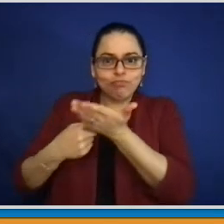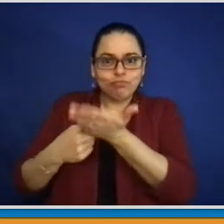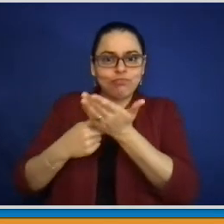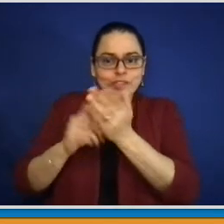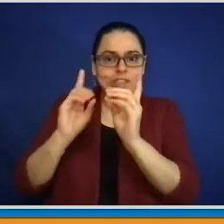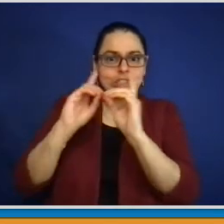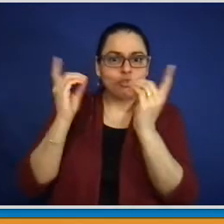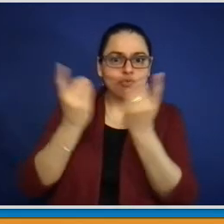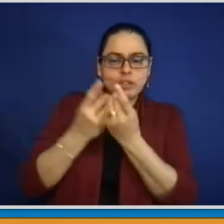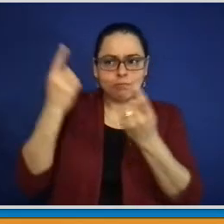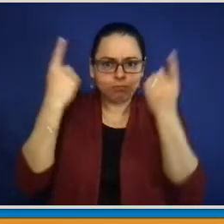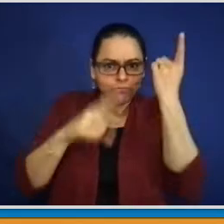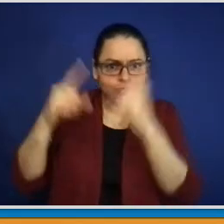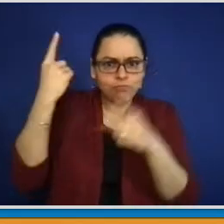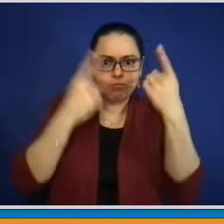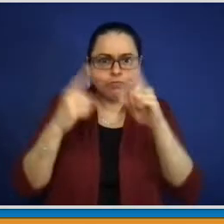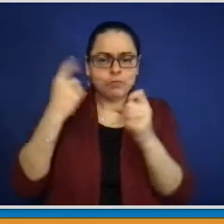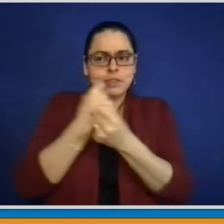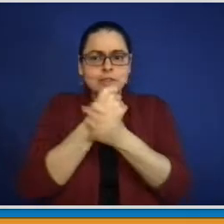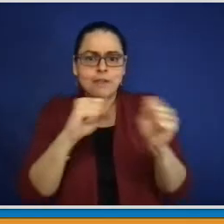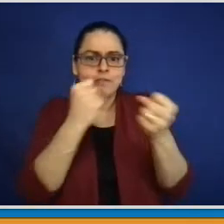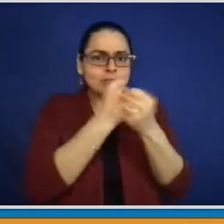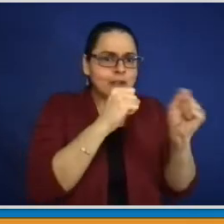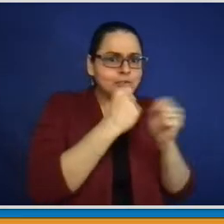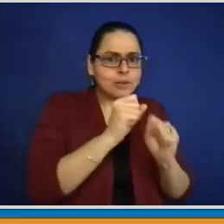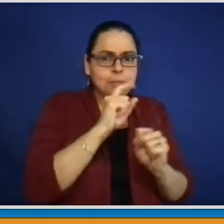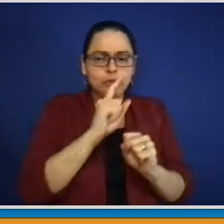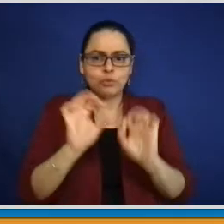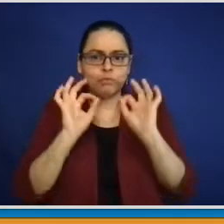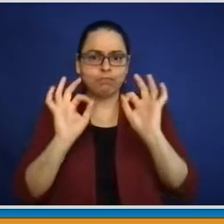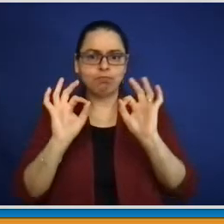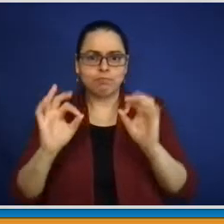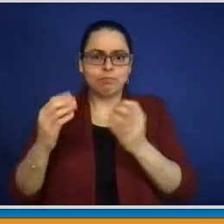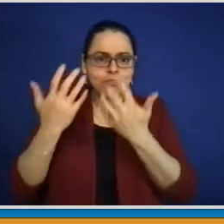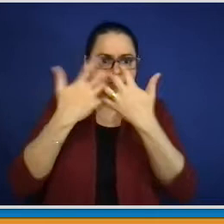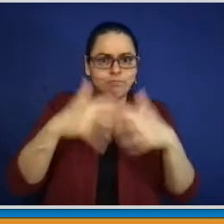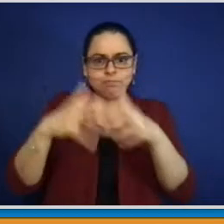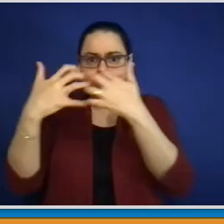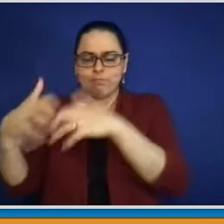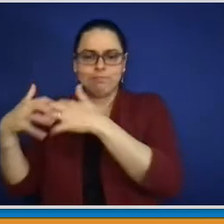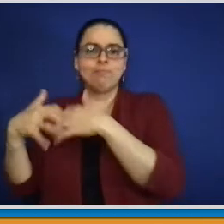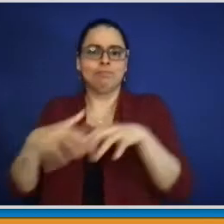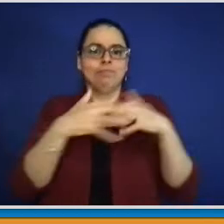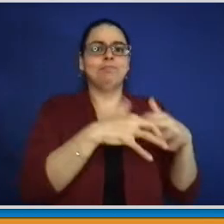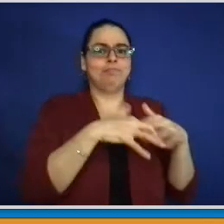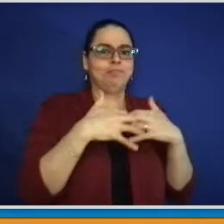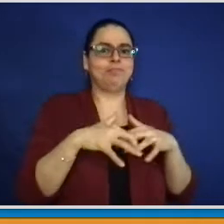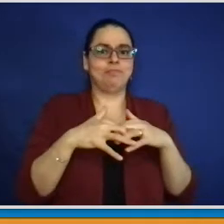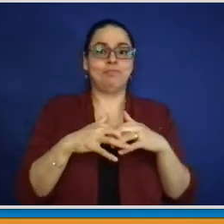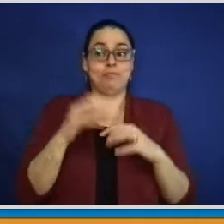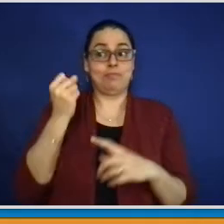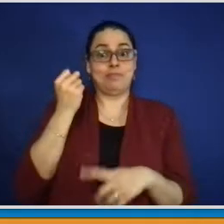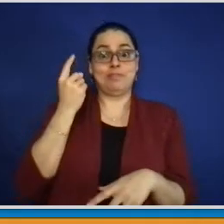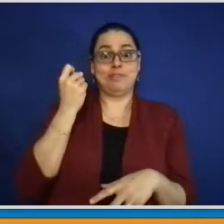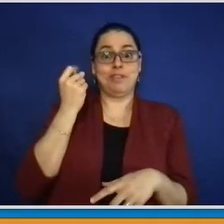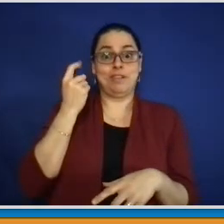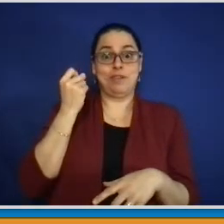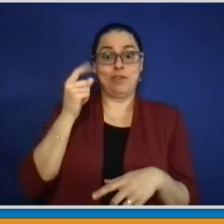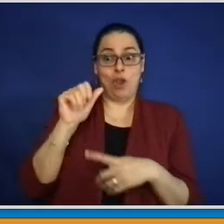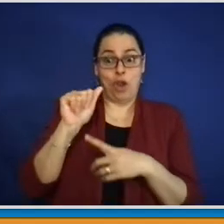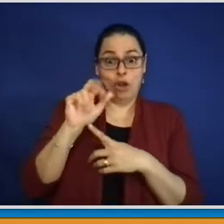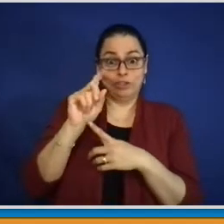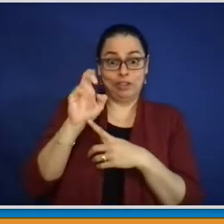an eye on the numbers going forward. All of our police department has been vaccinated. Every one of our firefighters